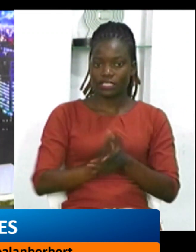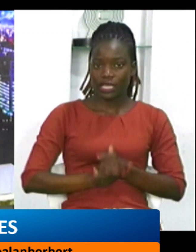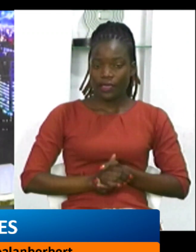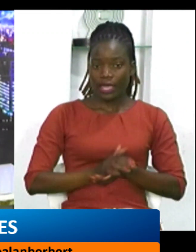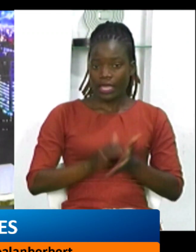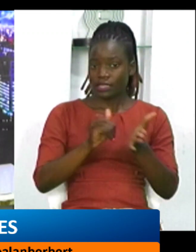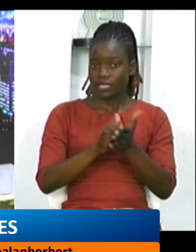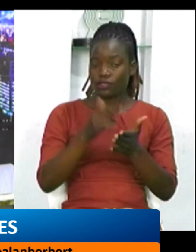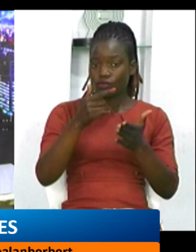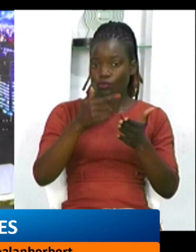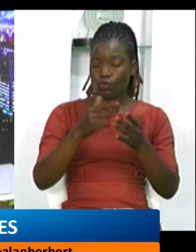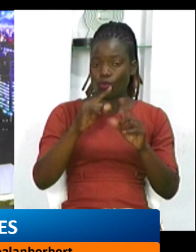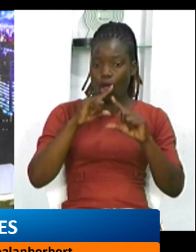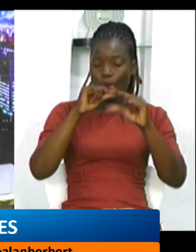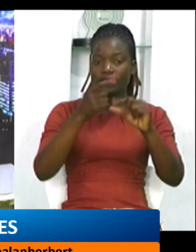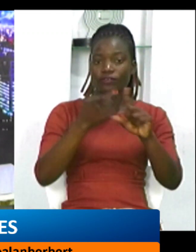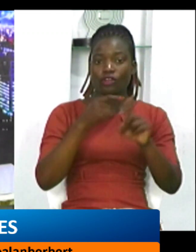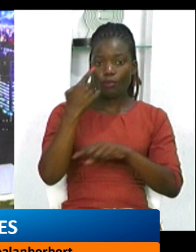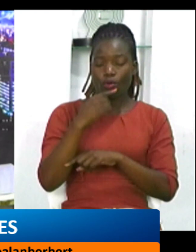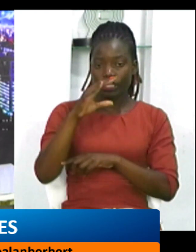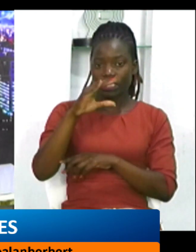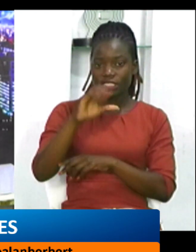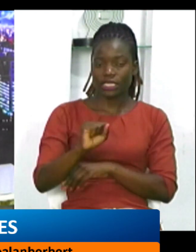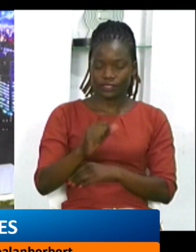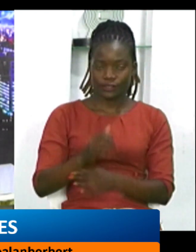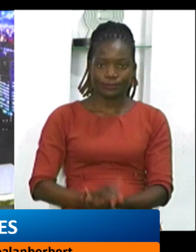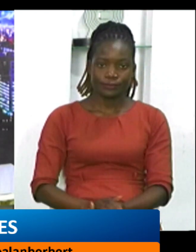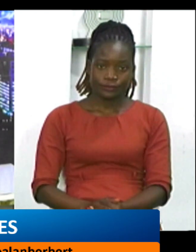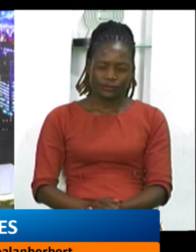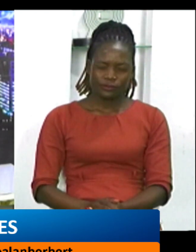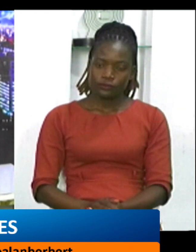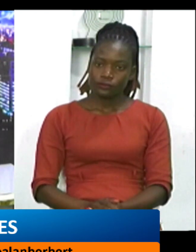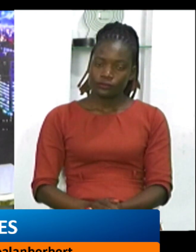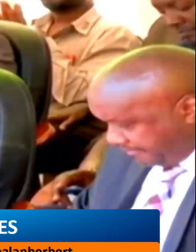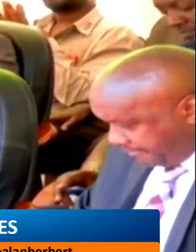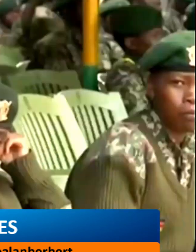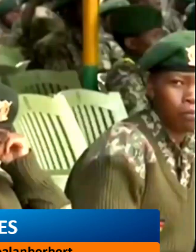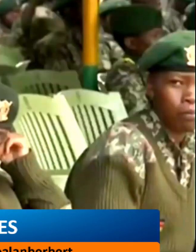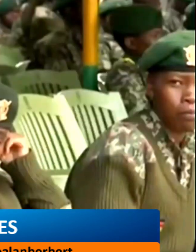Those are words quoted from the CS here.